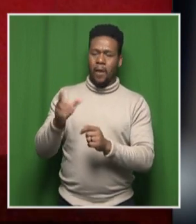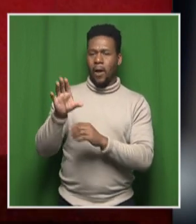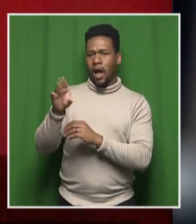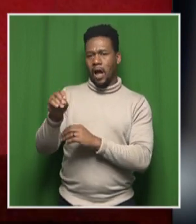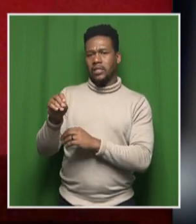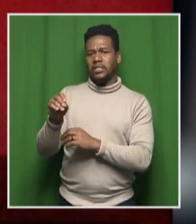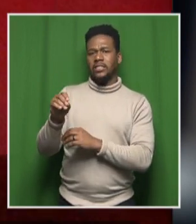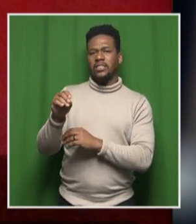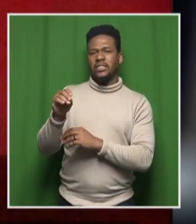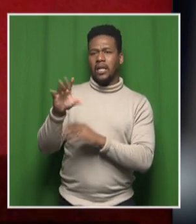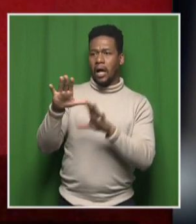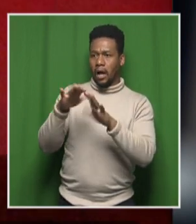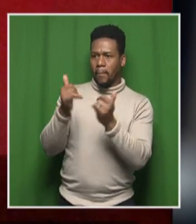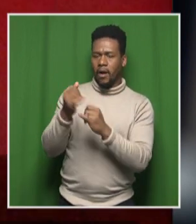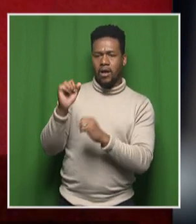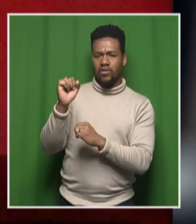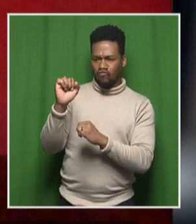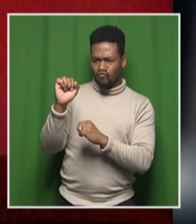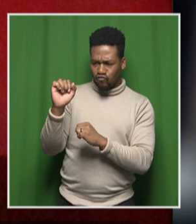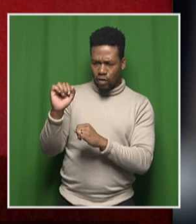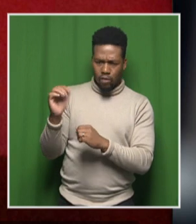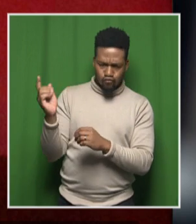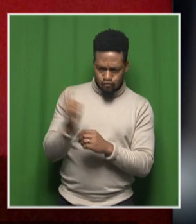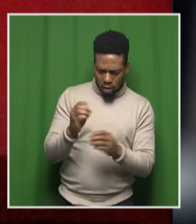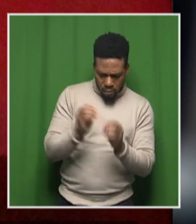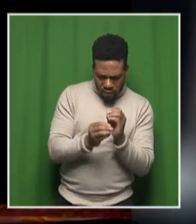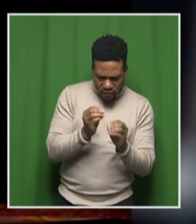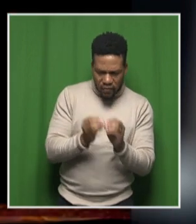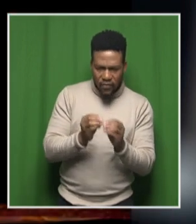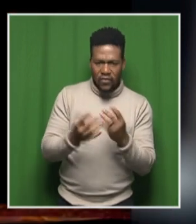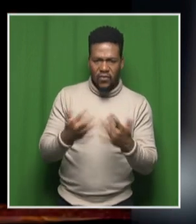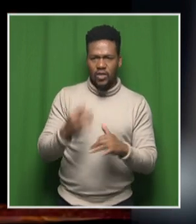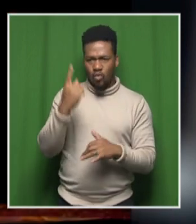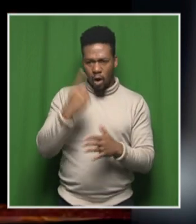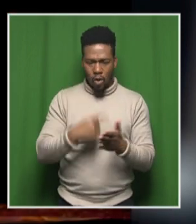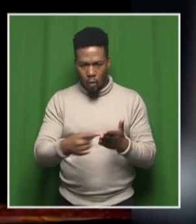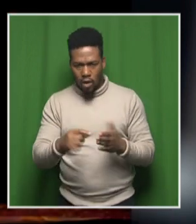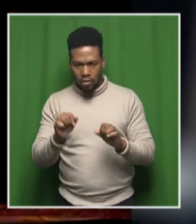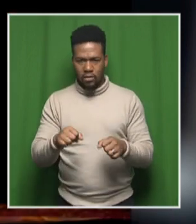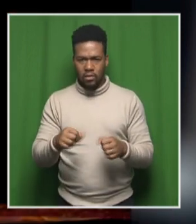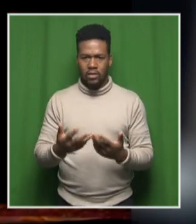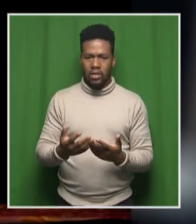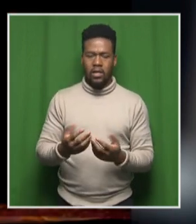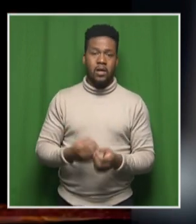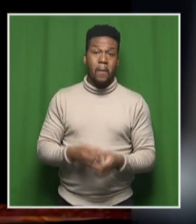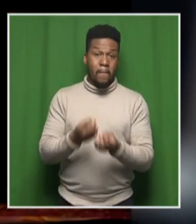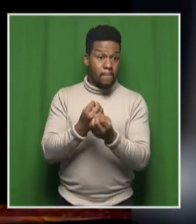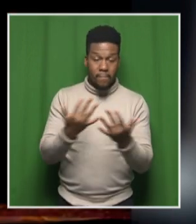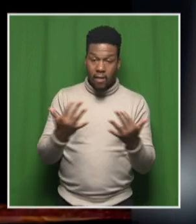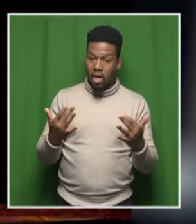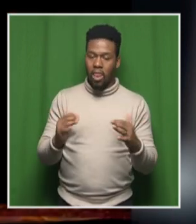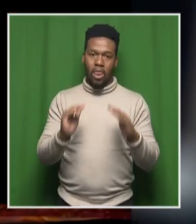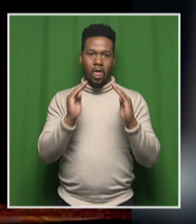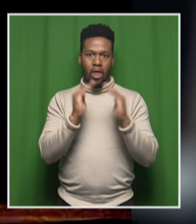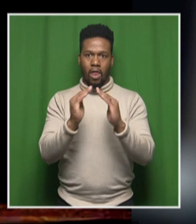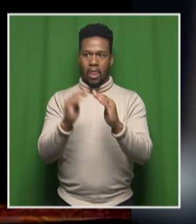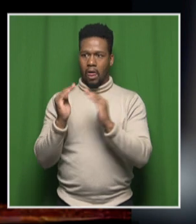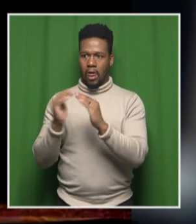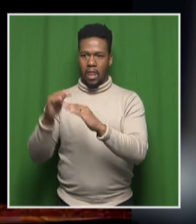onto site within a week. And that was no mean feat, because I'm sure you can remember there were many, many roofs that were